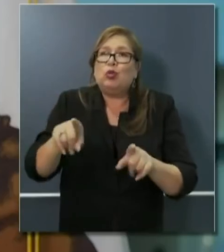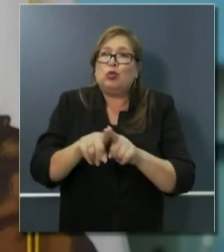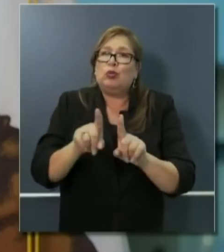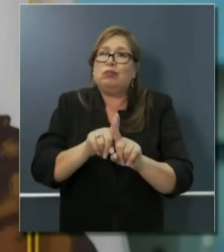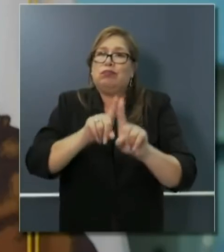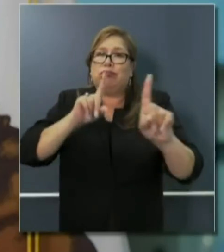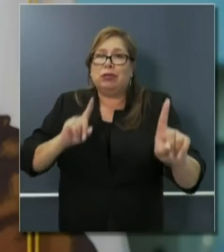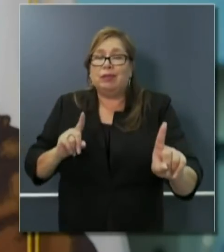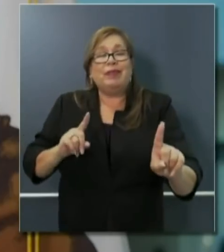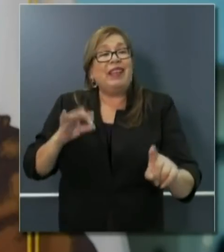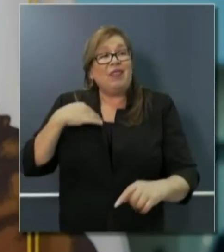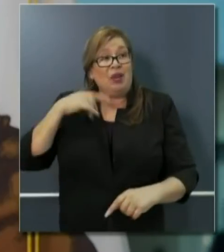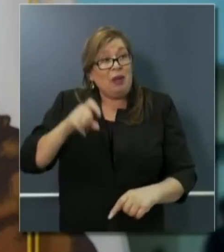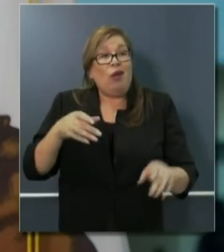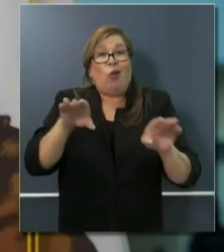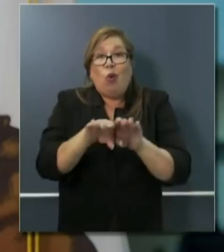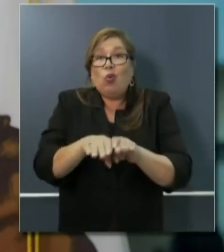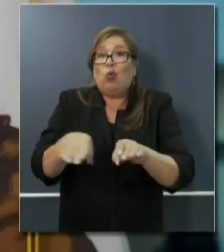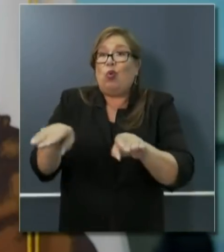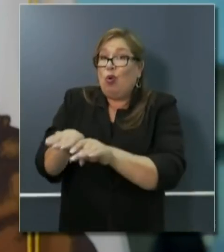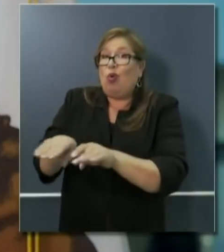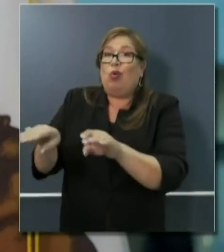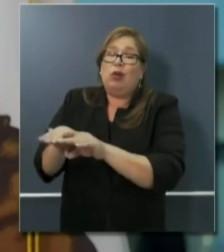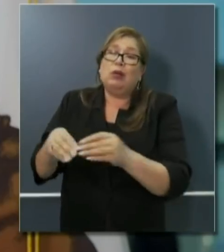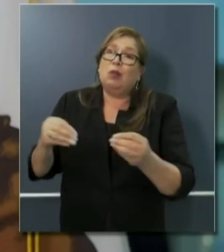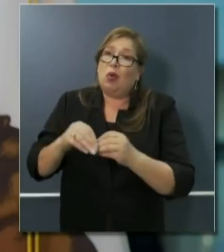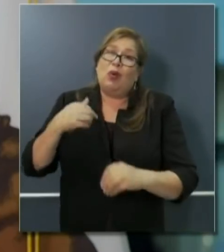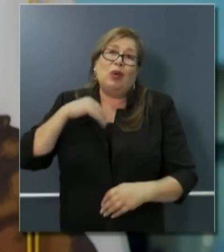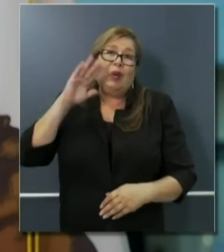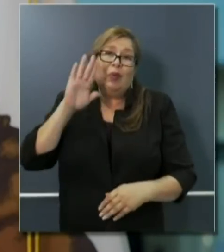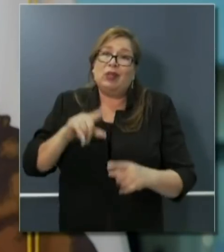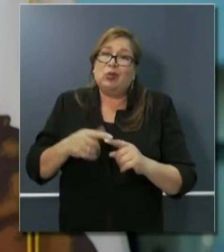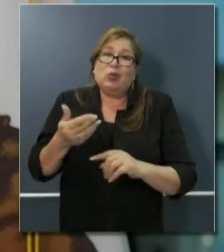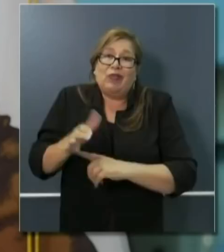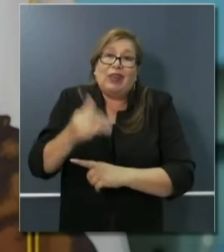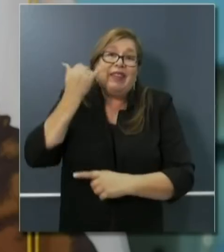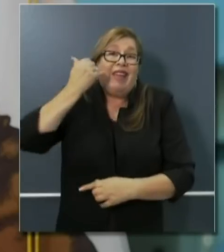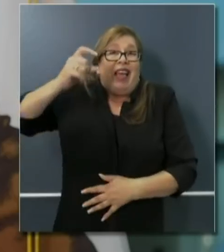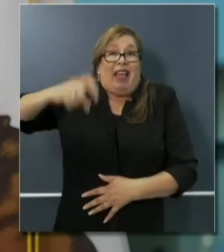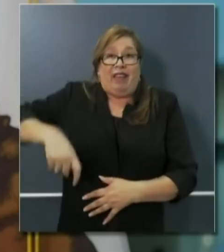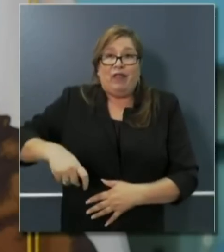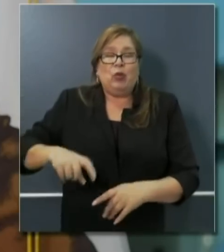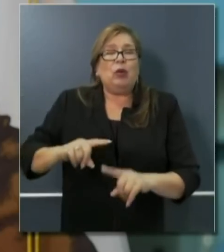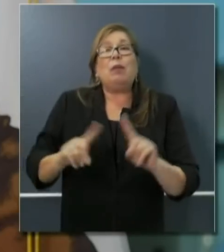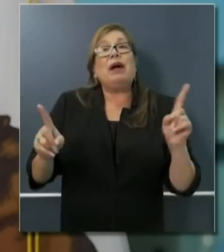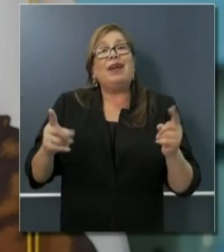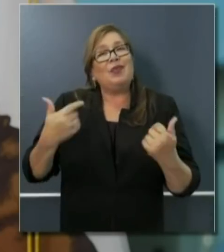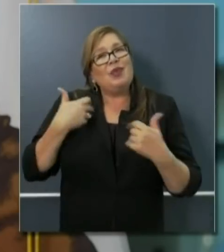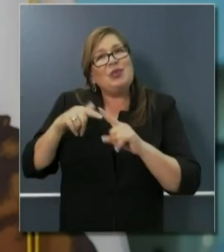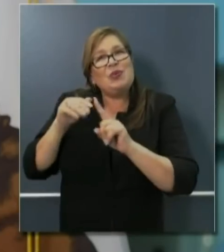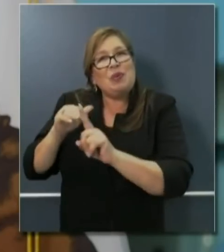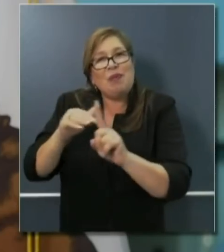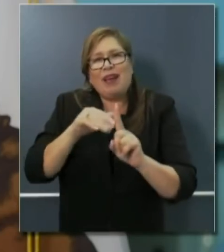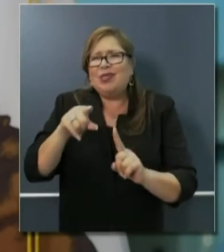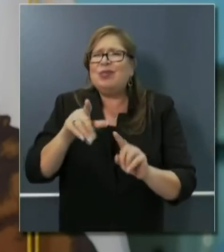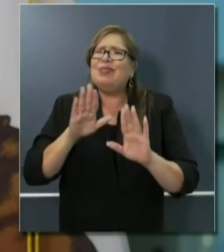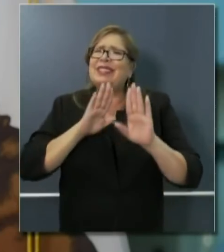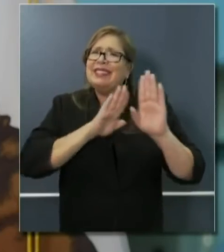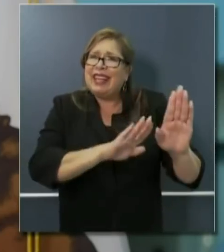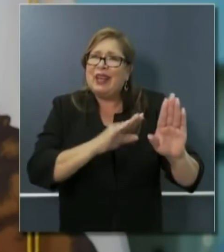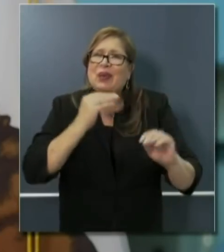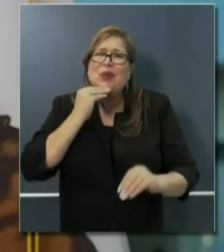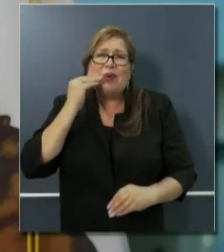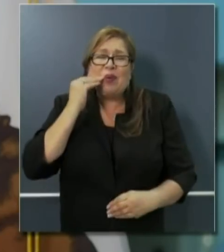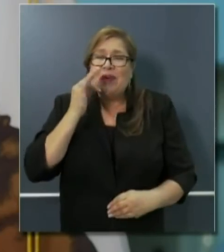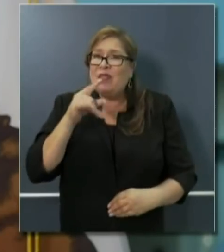hard closures, we'll do that in order to continue to enforce. But we just got to remind people to stay at home, and to the extent